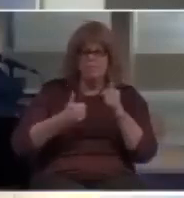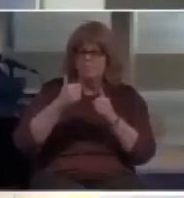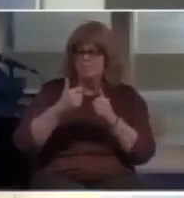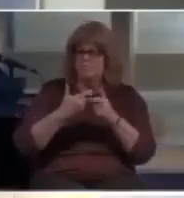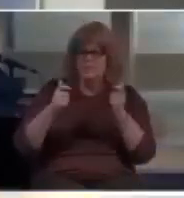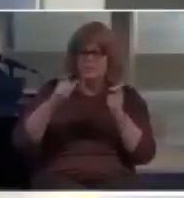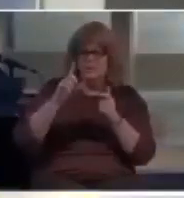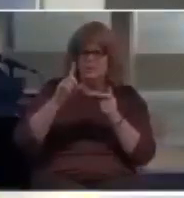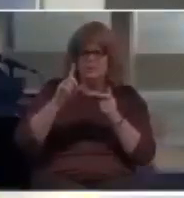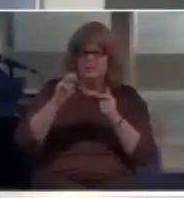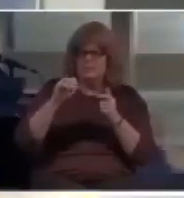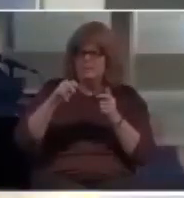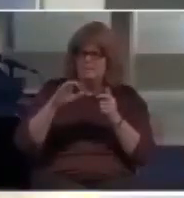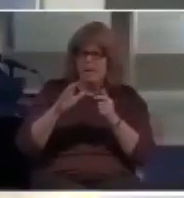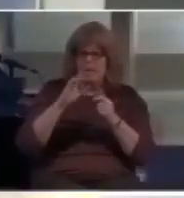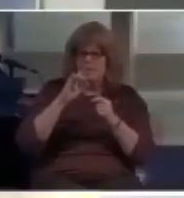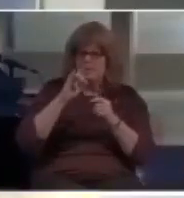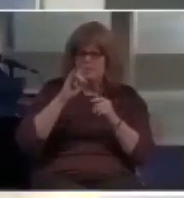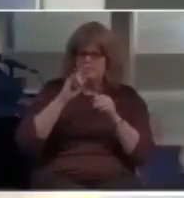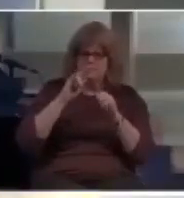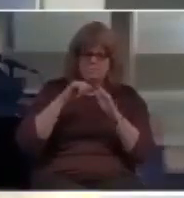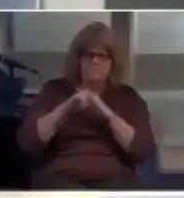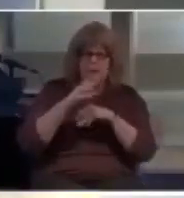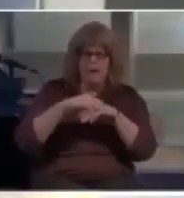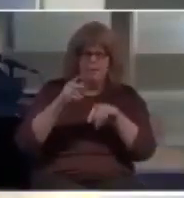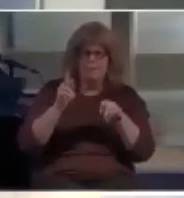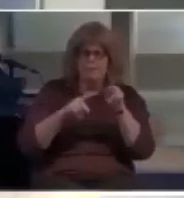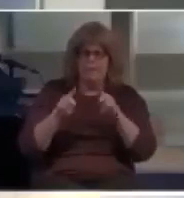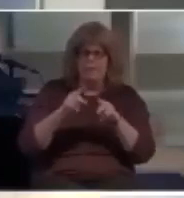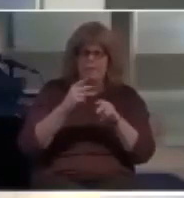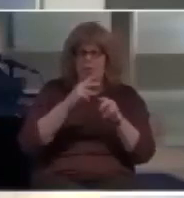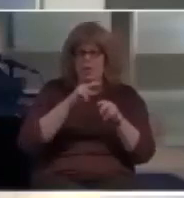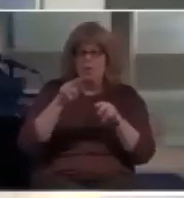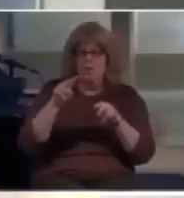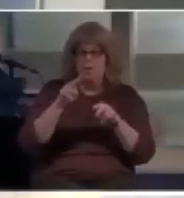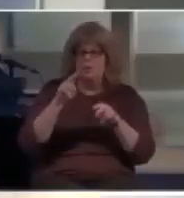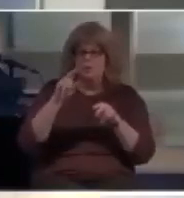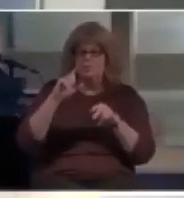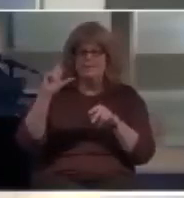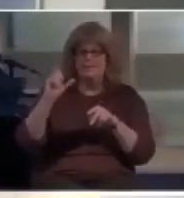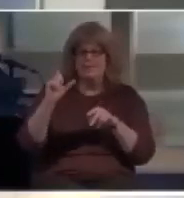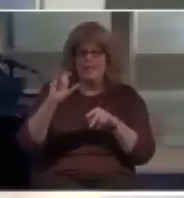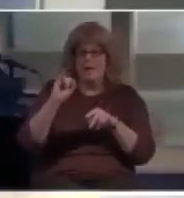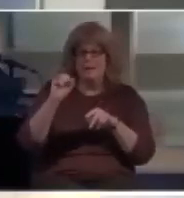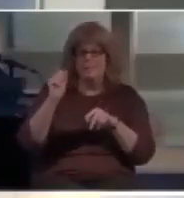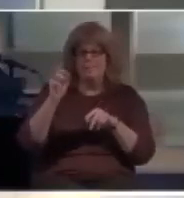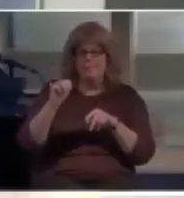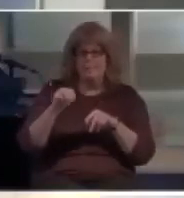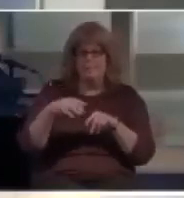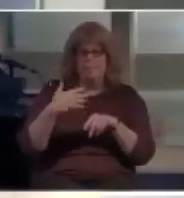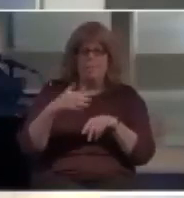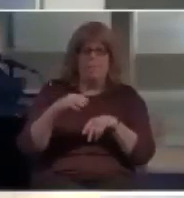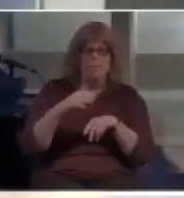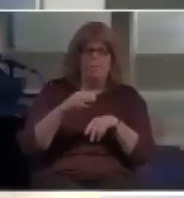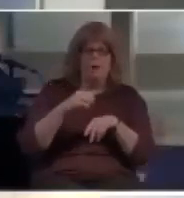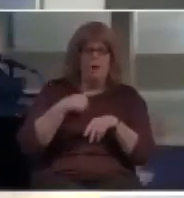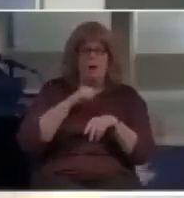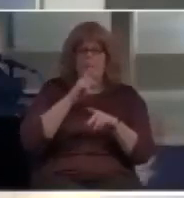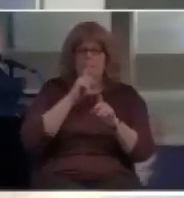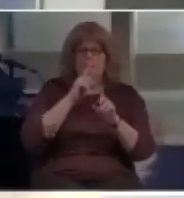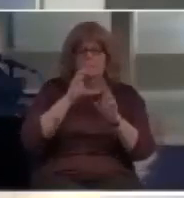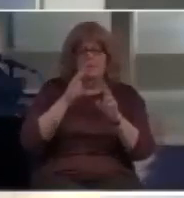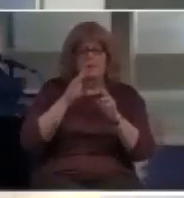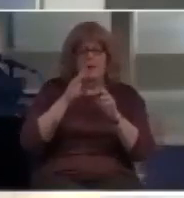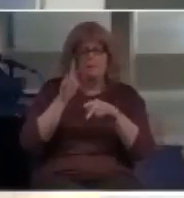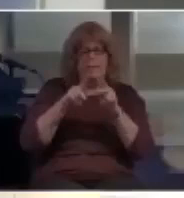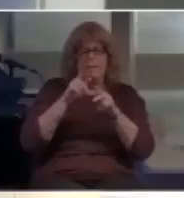demonic deceptions ever perpetrated on man. All you have to do is look at Islam. It is Islam. Now, I'm not attacking